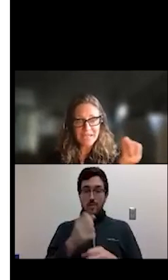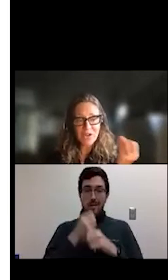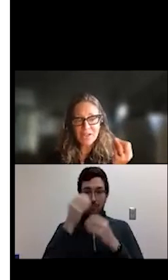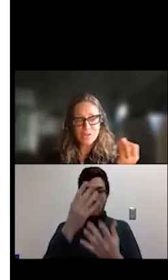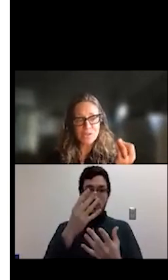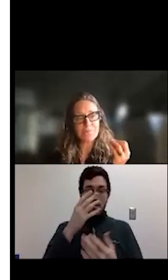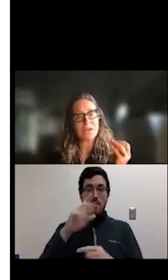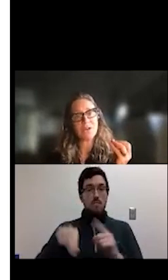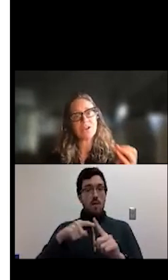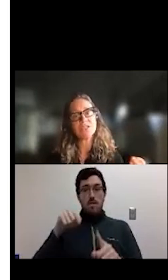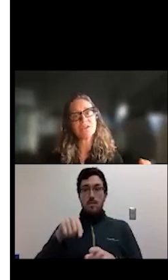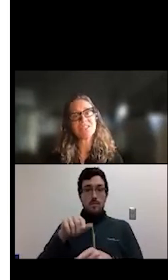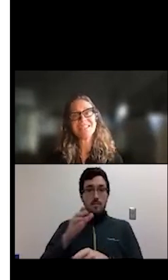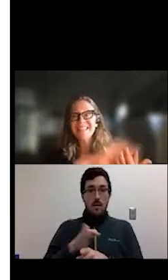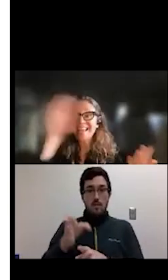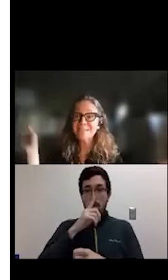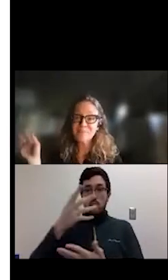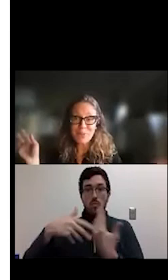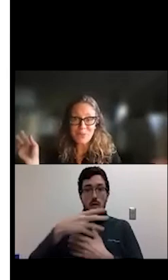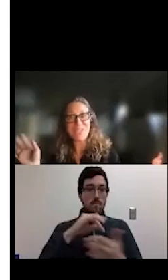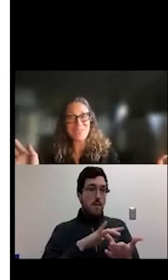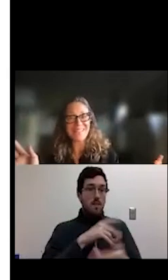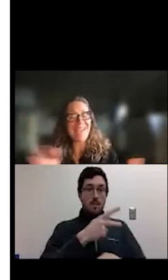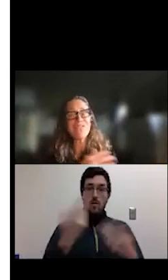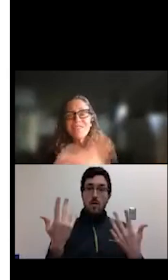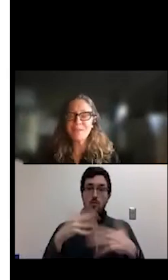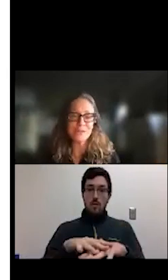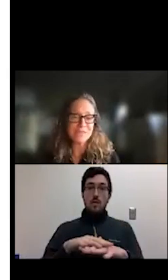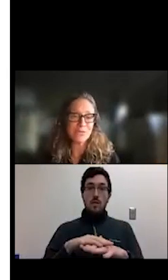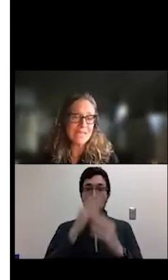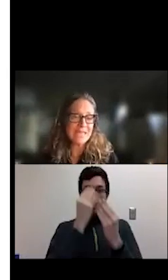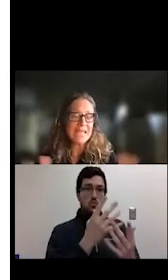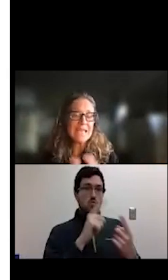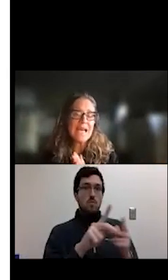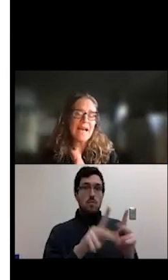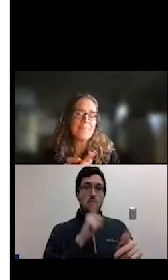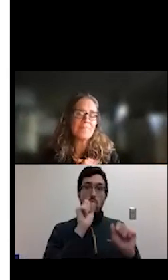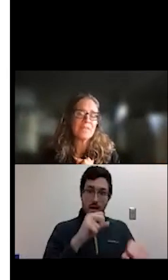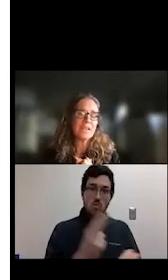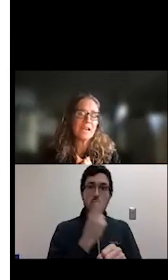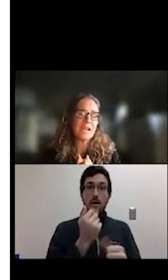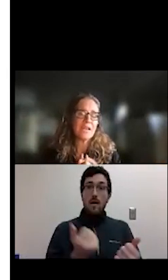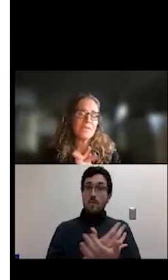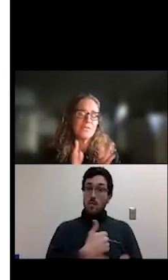about this area of social and medical care integration into the hands of people who can use it. Everything we do is free.